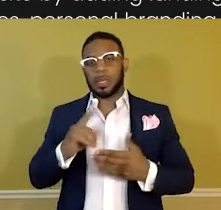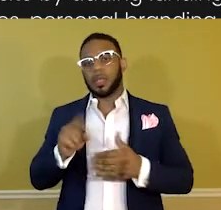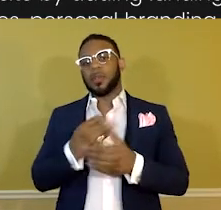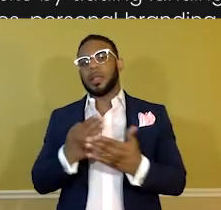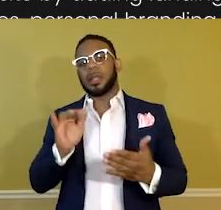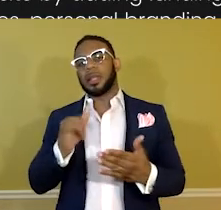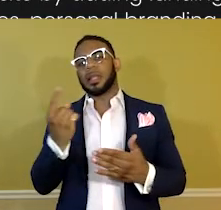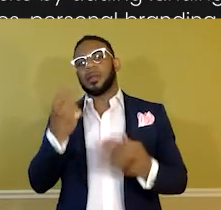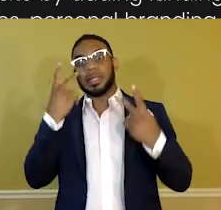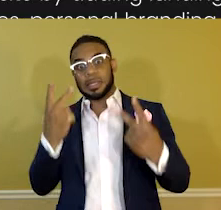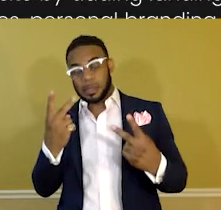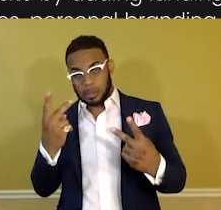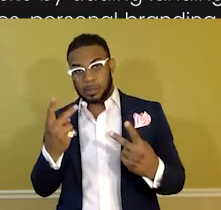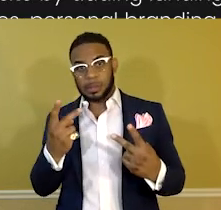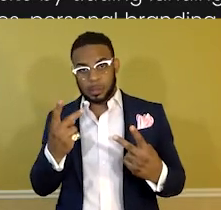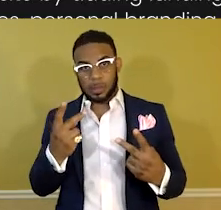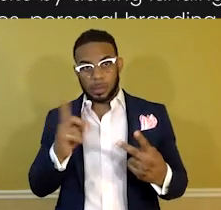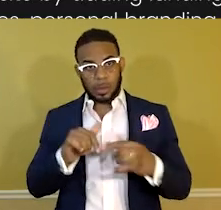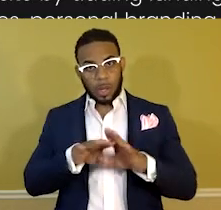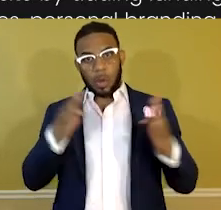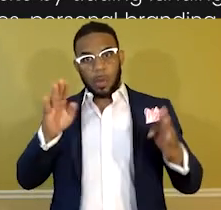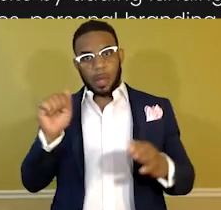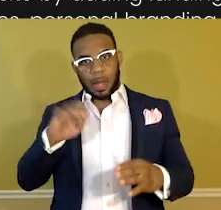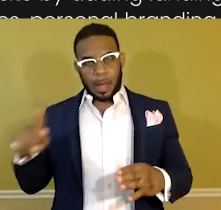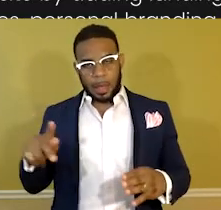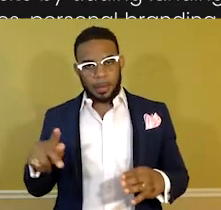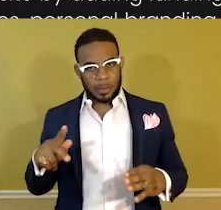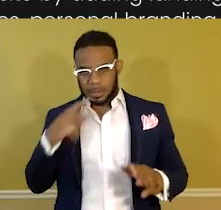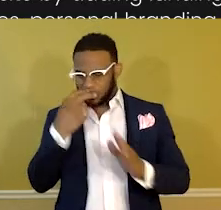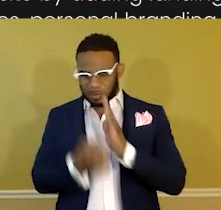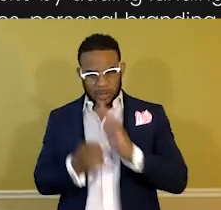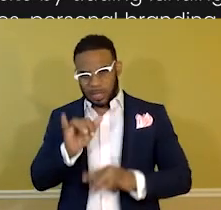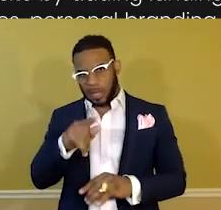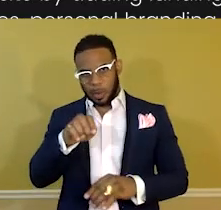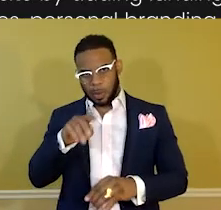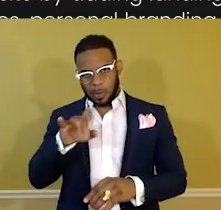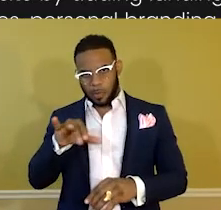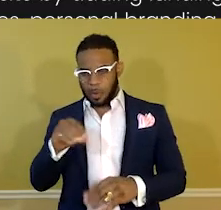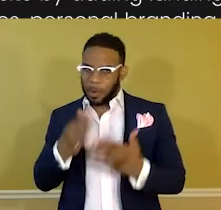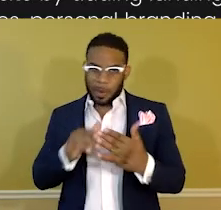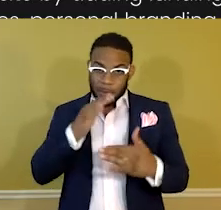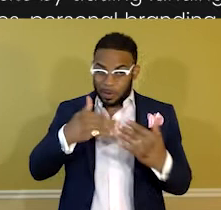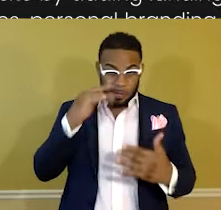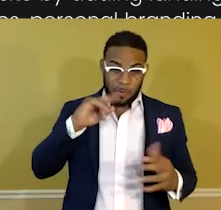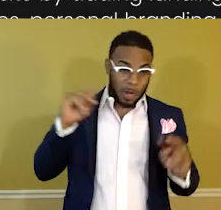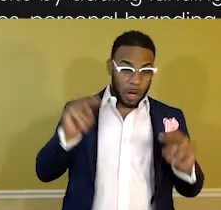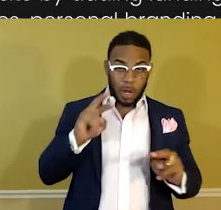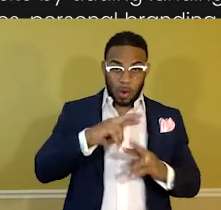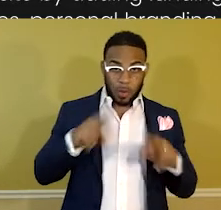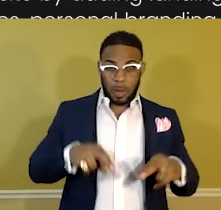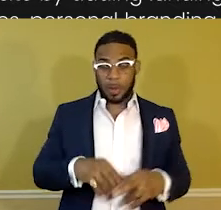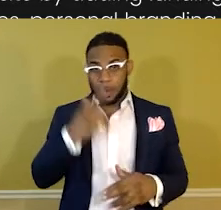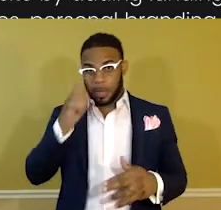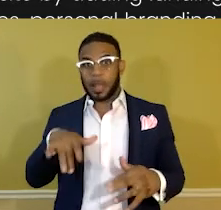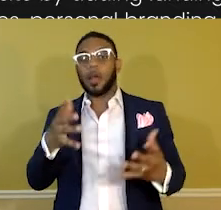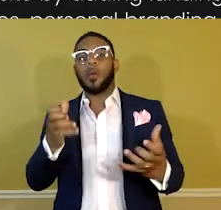first thing that someone sees when they open up your application, they jump right to that portfolio. They probably don't even really look at your resume, um,